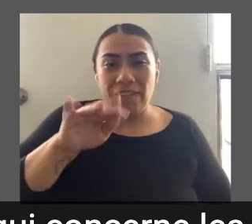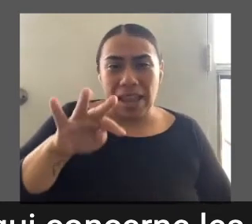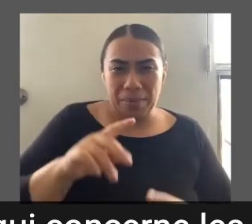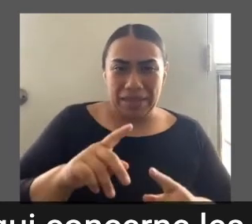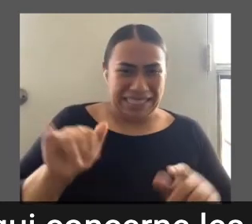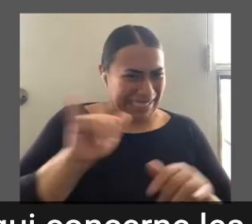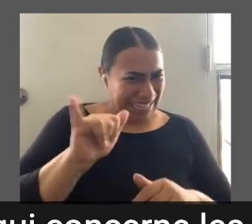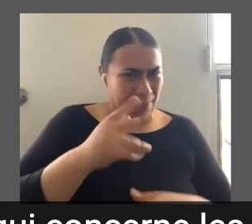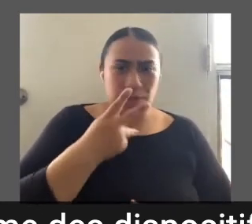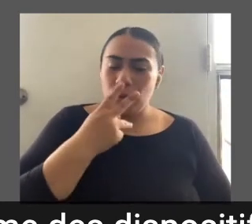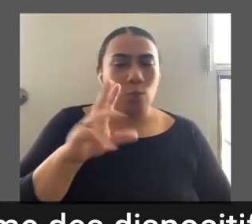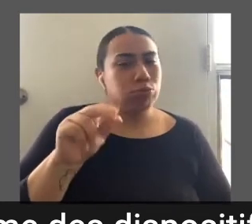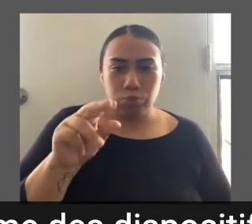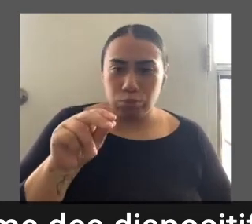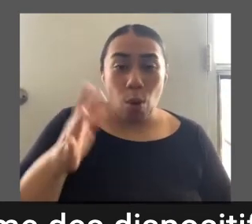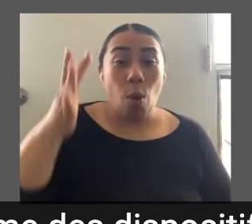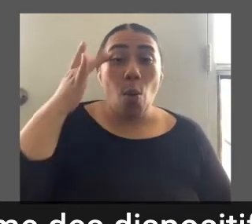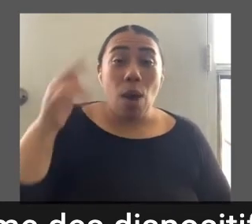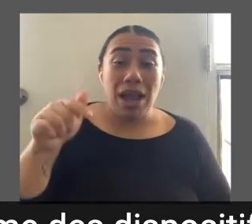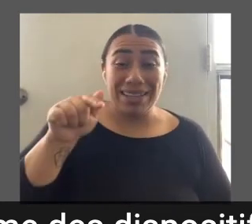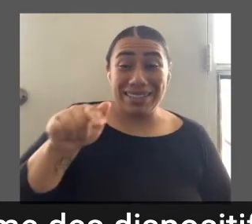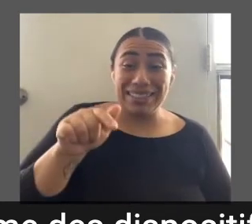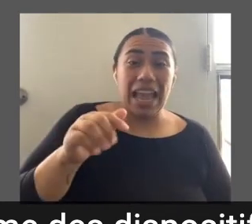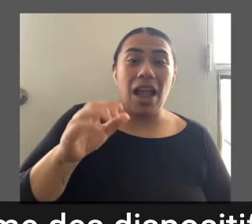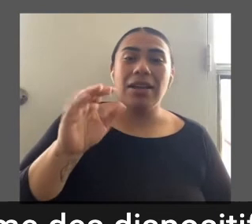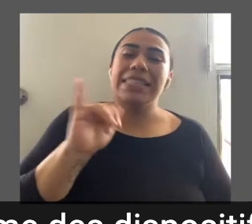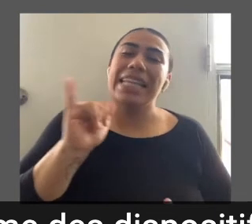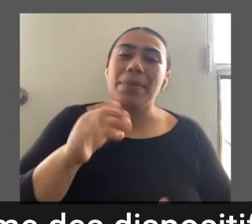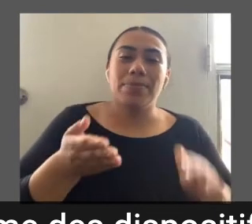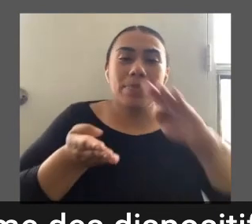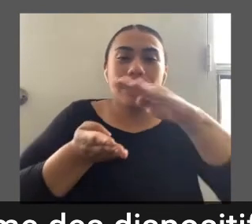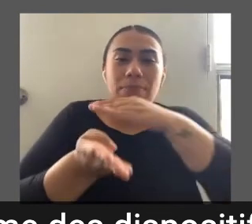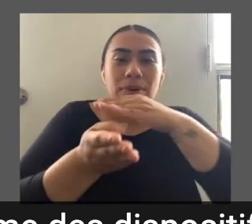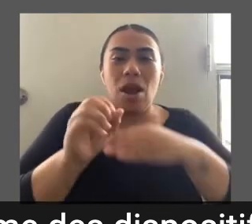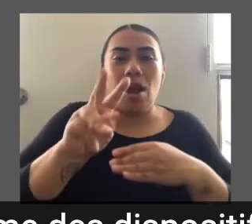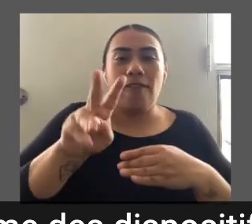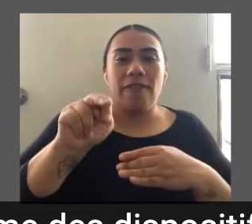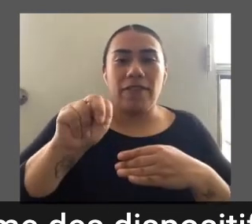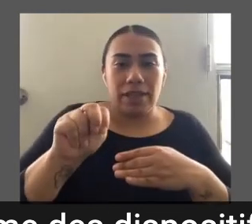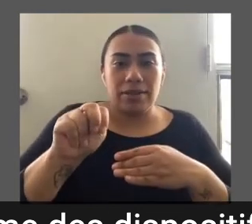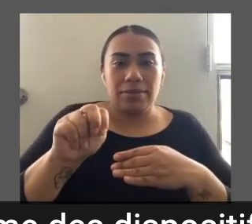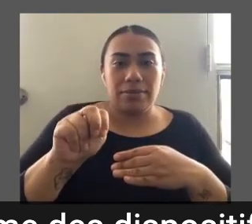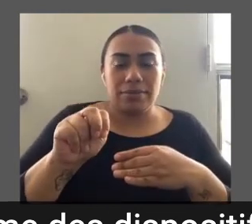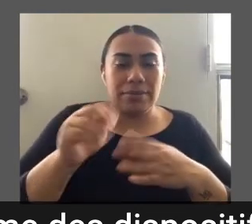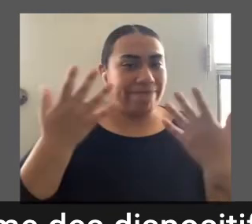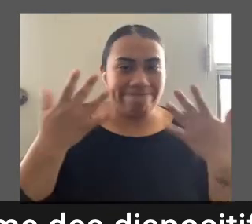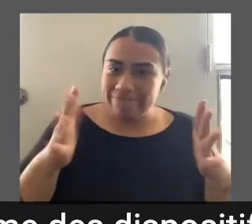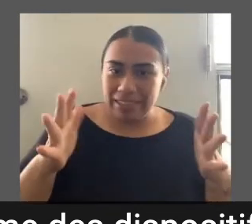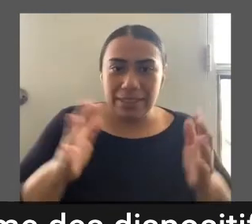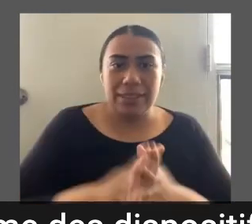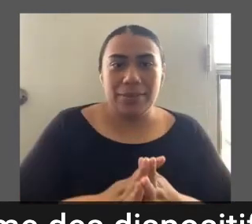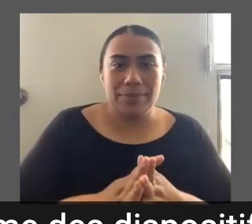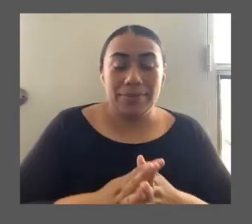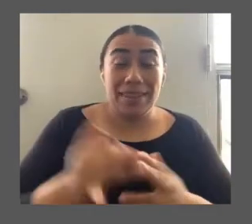flower vaporizers, with a few of them being recognized by Health Canada as a medical approved device, such as the